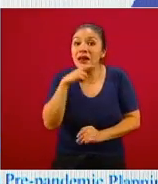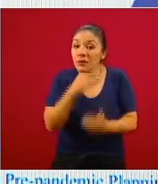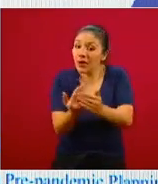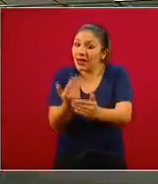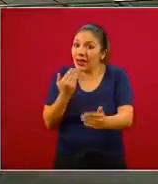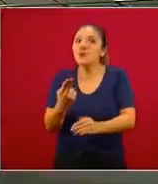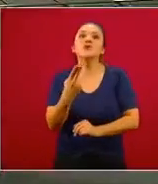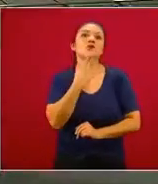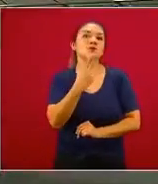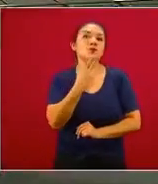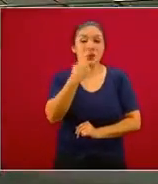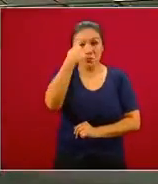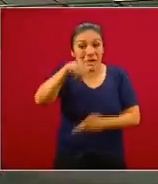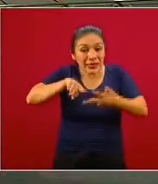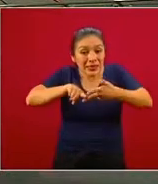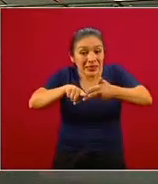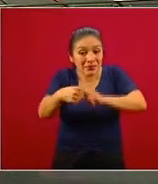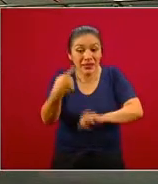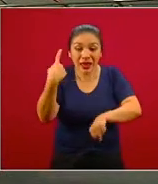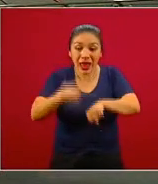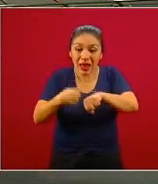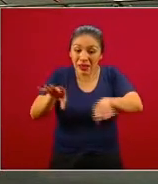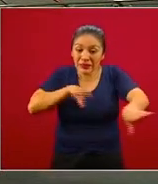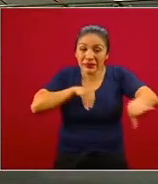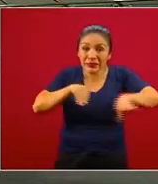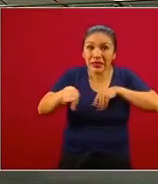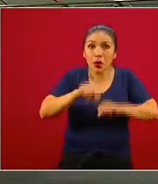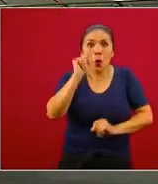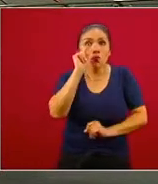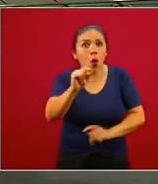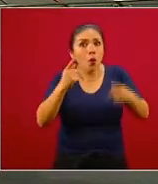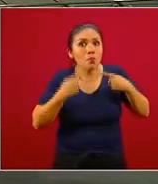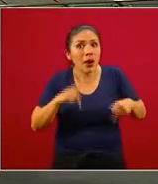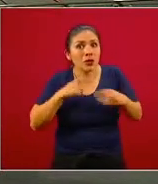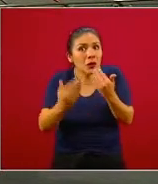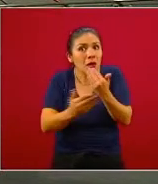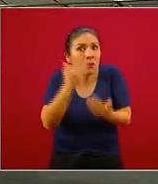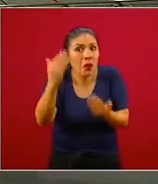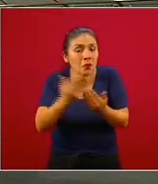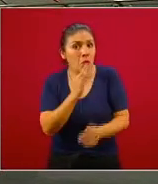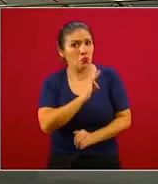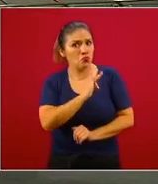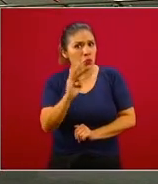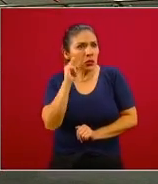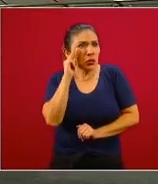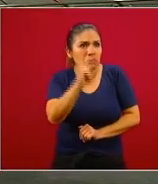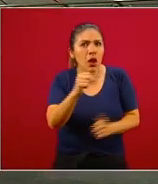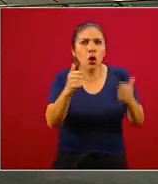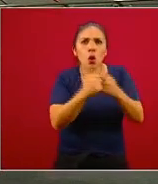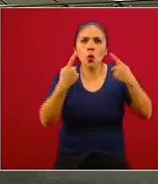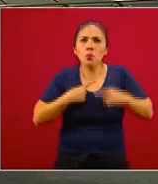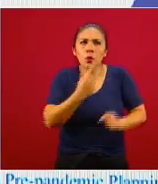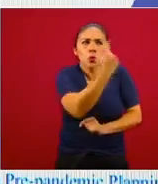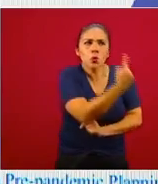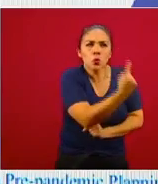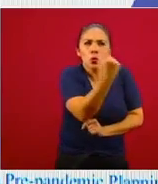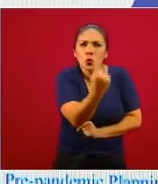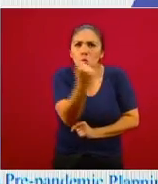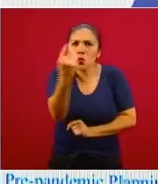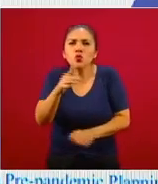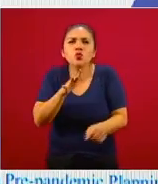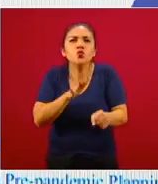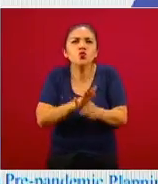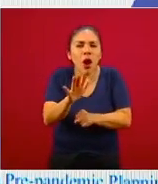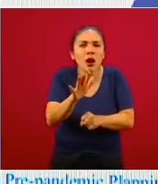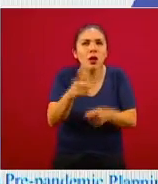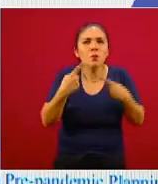These contagion measures are very useful, especially in the beginning of an epidemic or of a